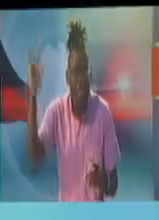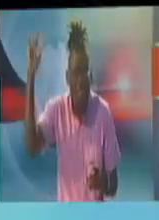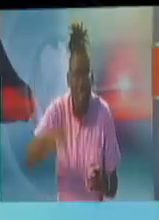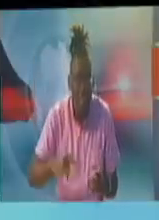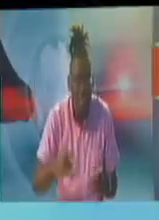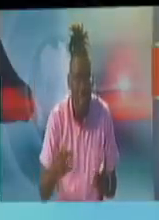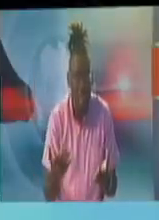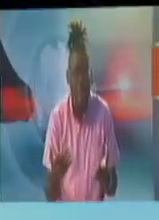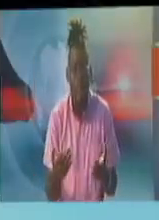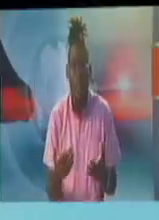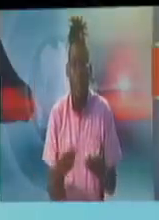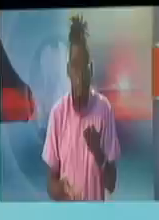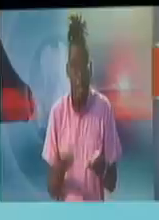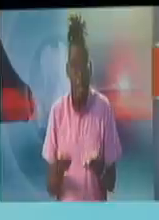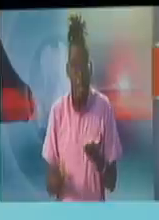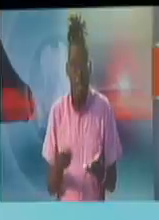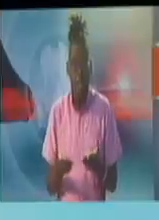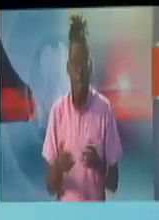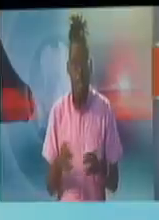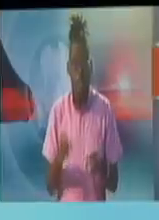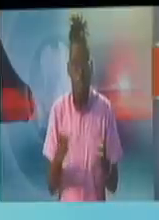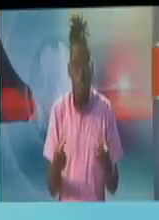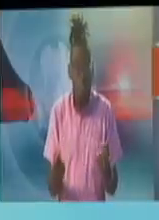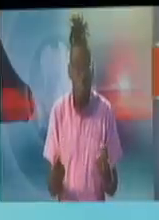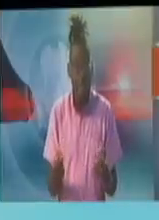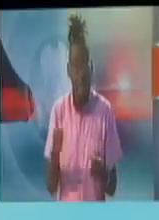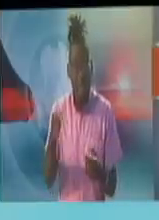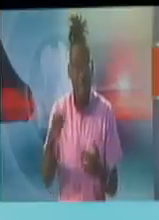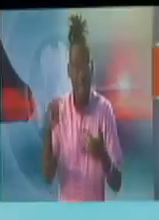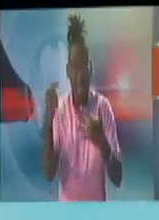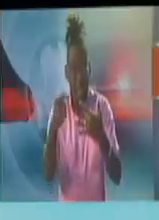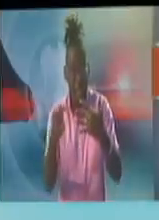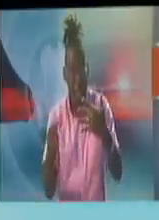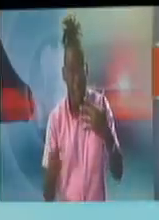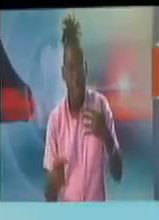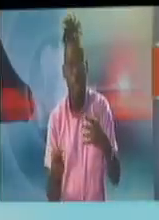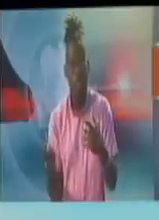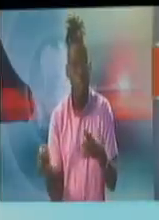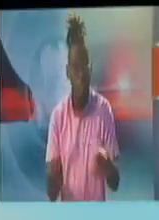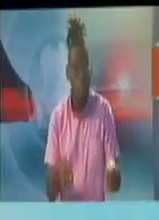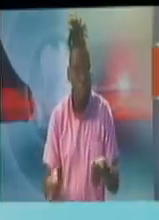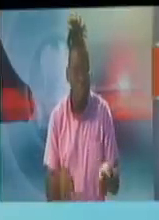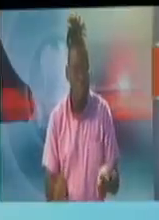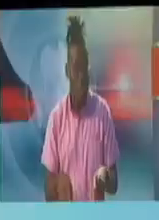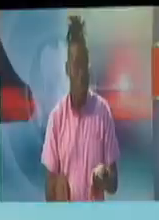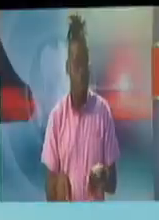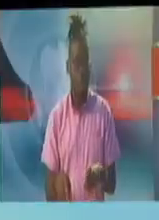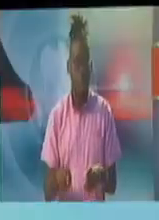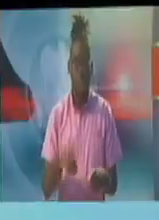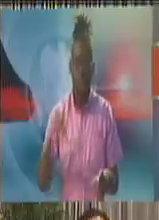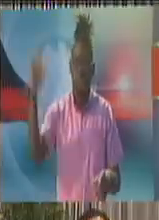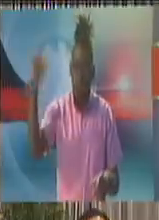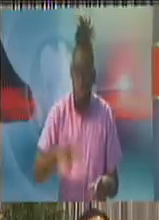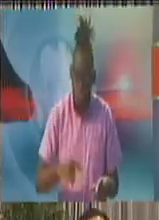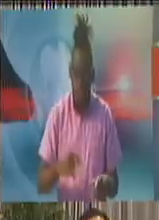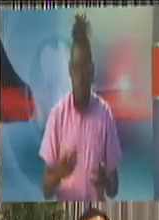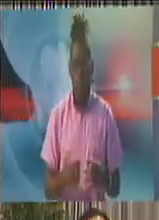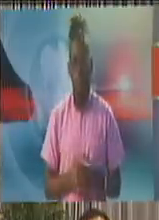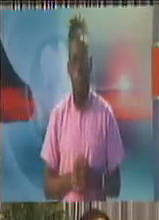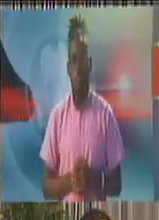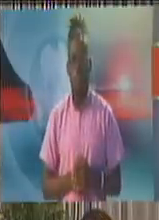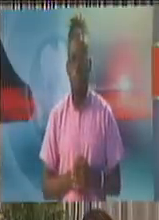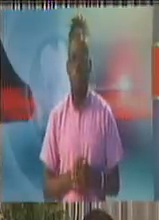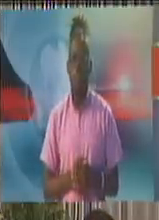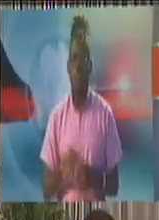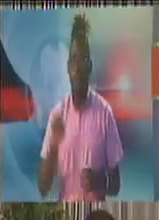that they can do this, this, this, and then maybe government will consider allowing them to return home? Thanks. Okay, so let me take the first part